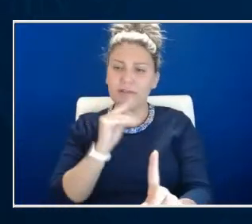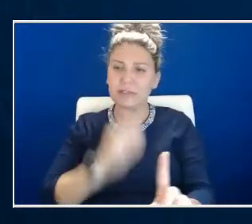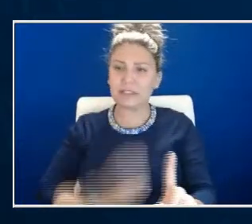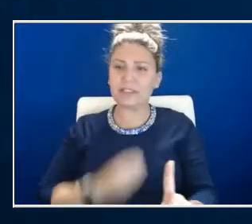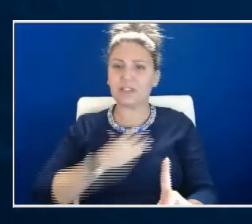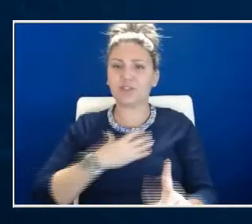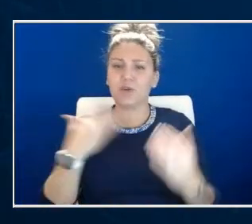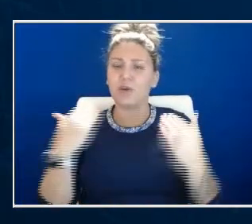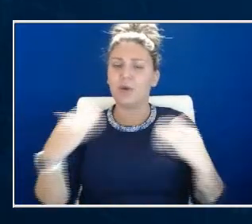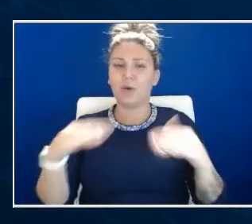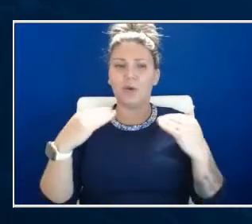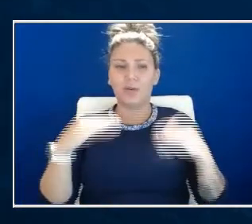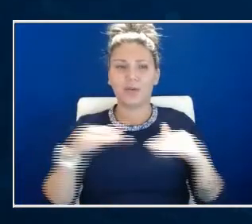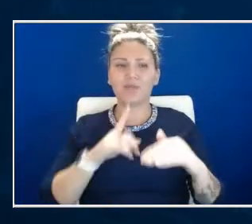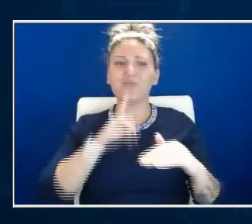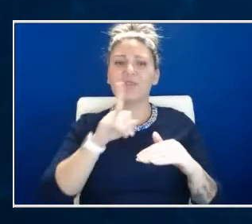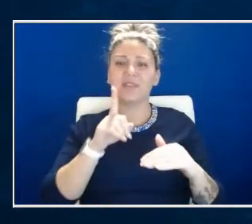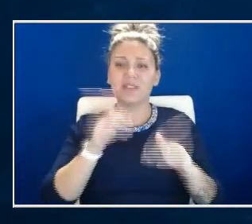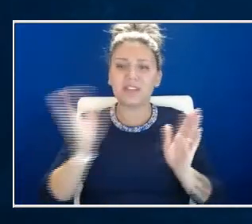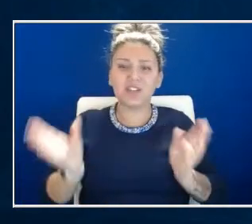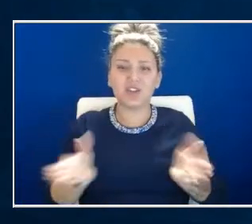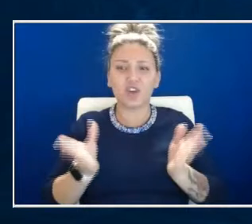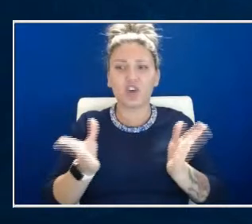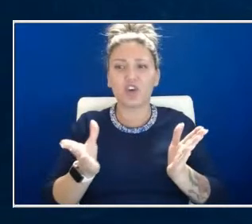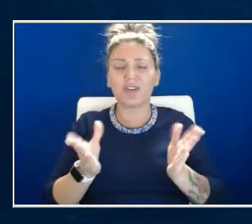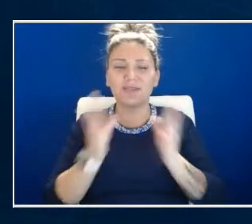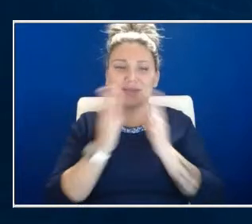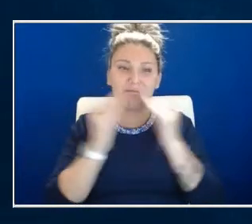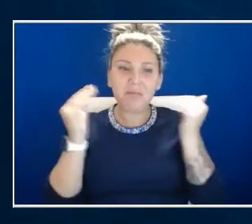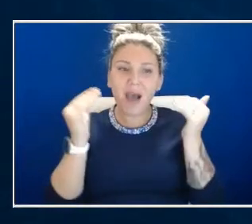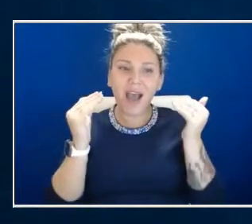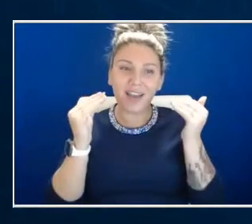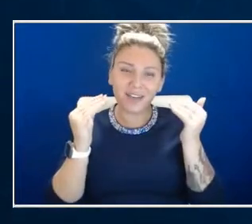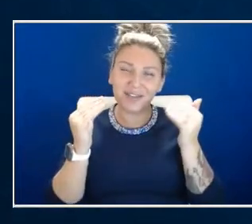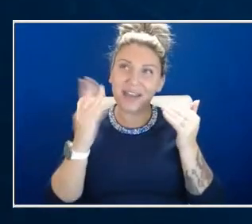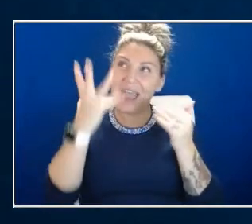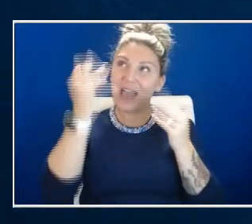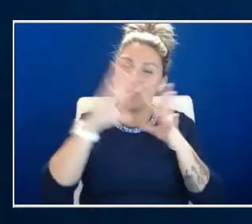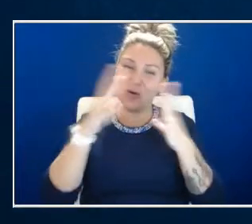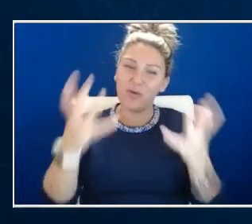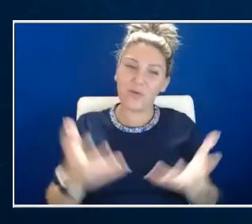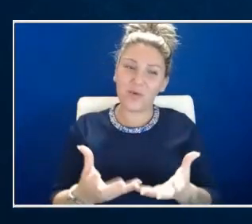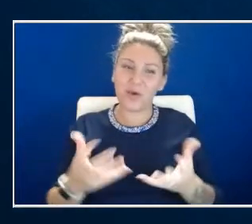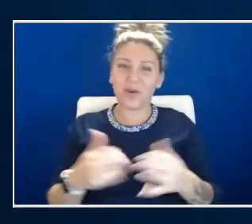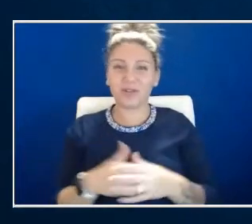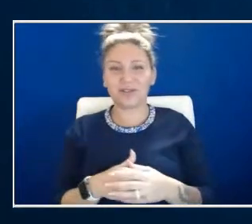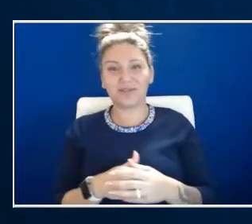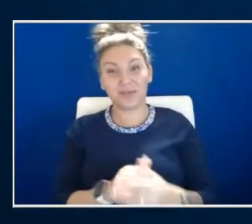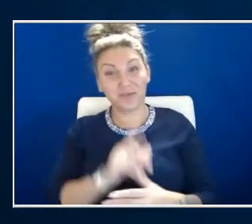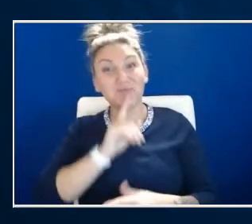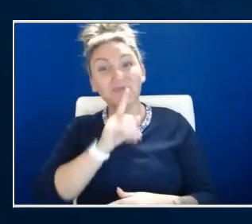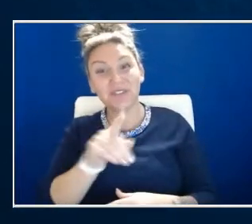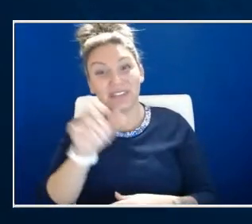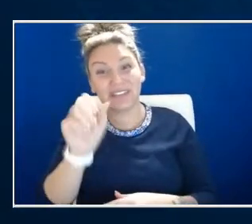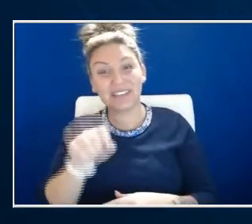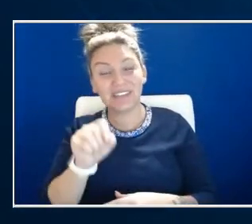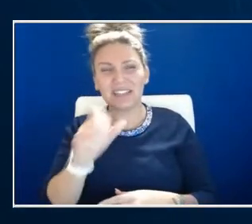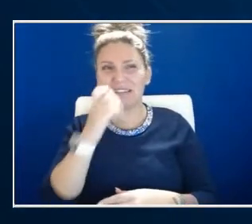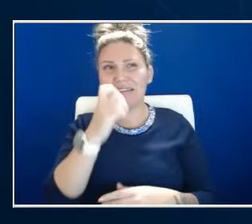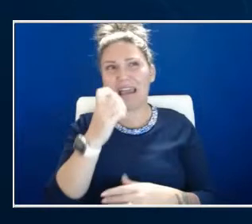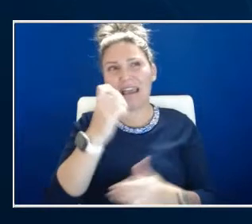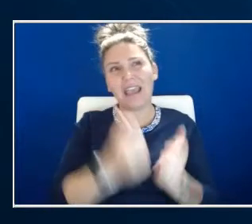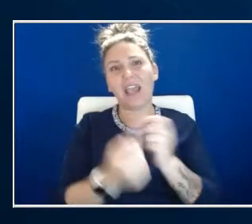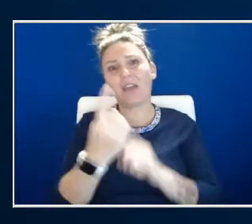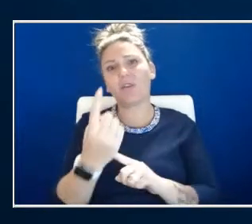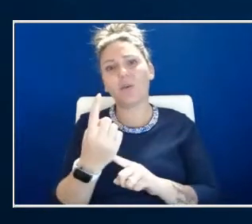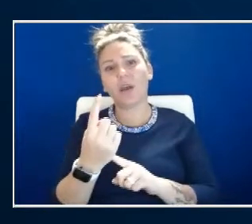just really encourages, it's such a smile in the world. It really is. And not everybody is in a